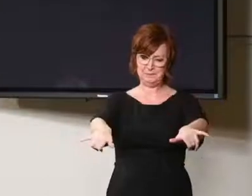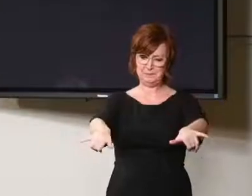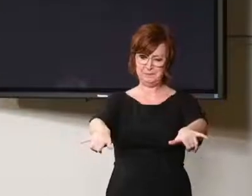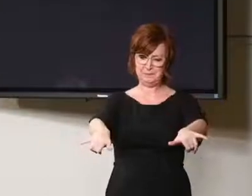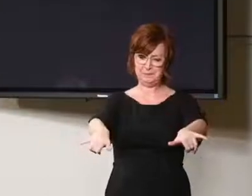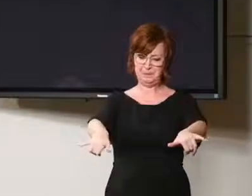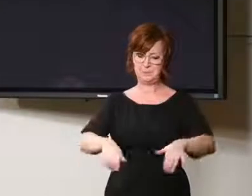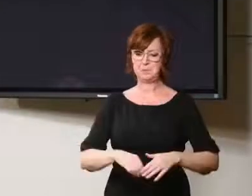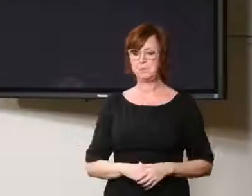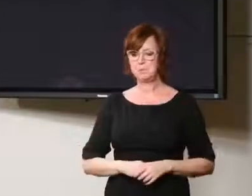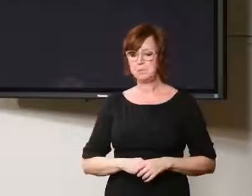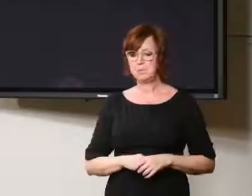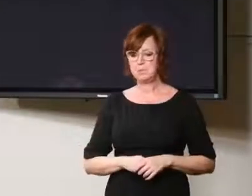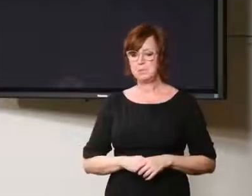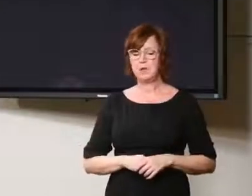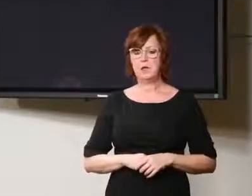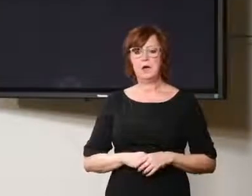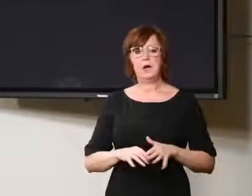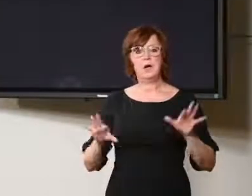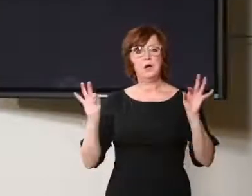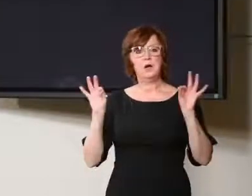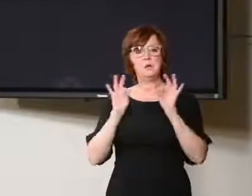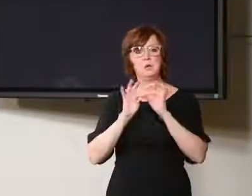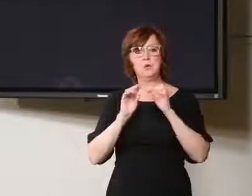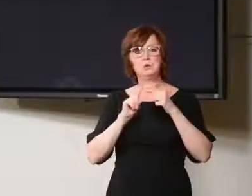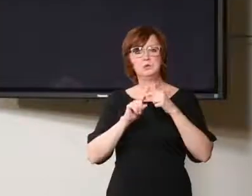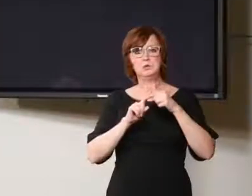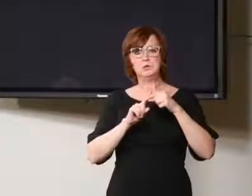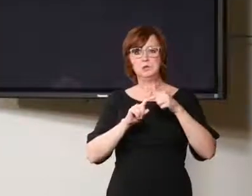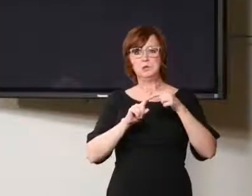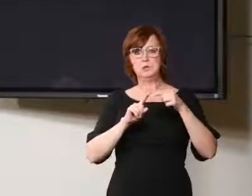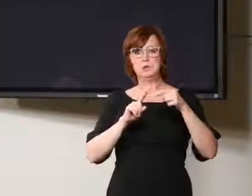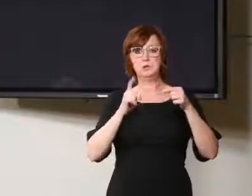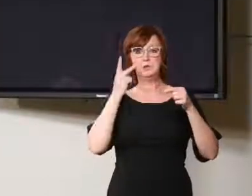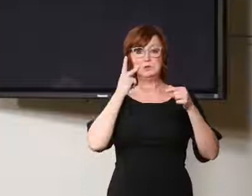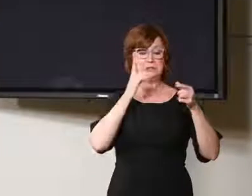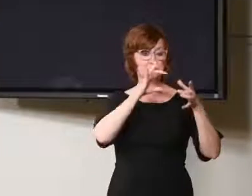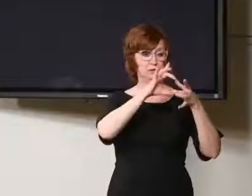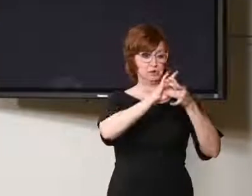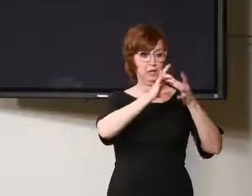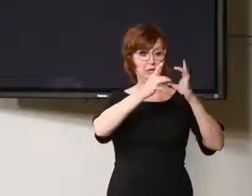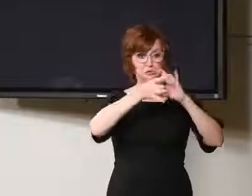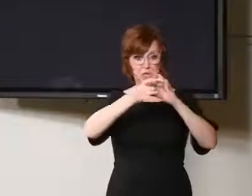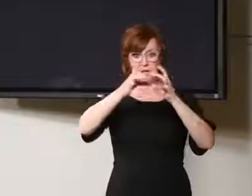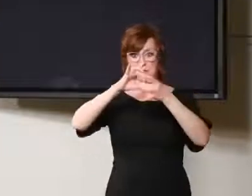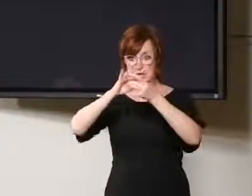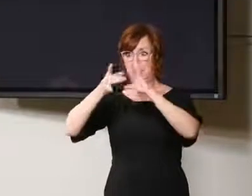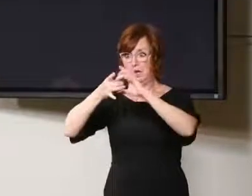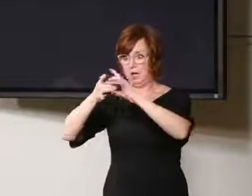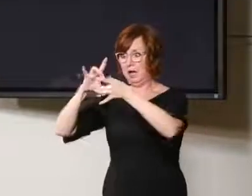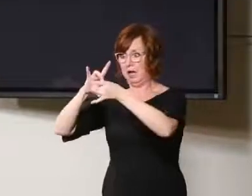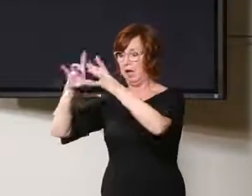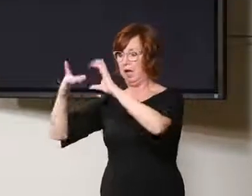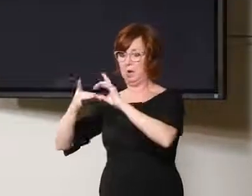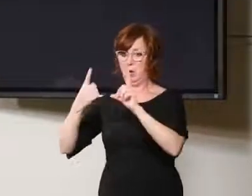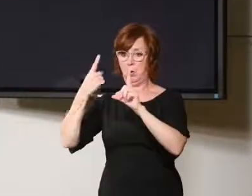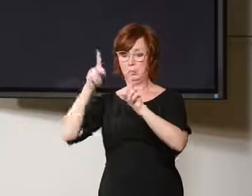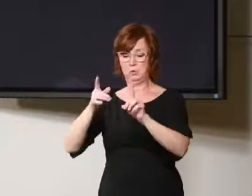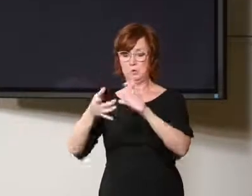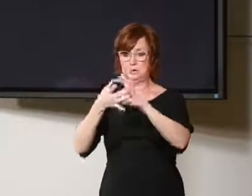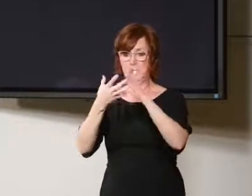perspective, really, if you take any geographic region with 6 communities, 1 has a case,